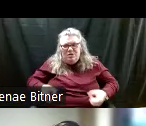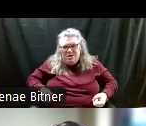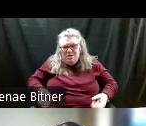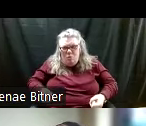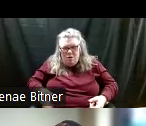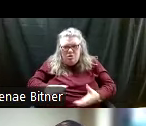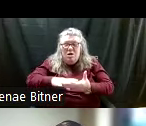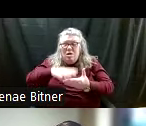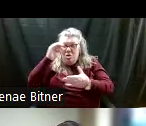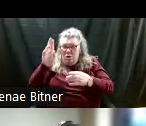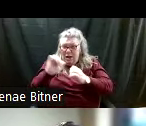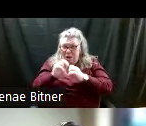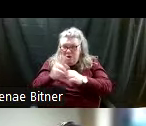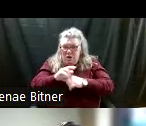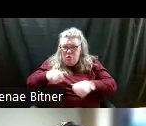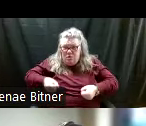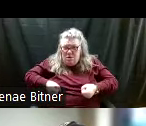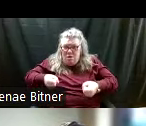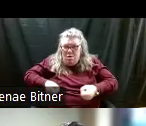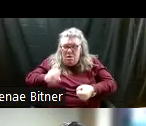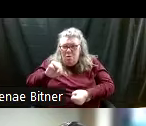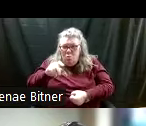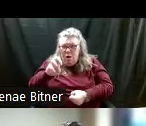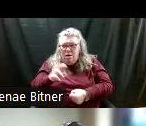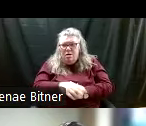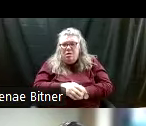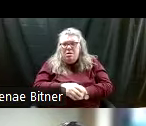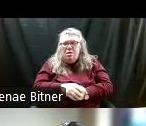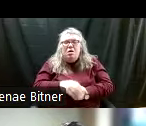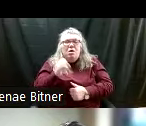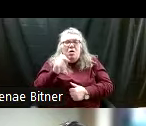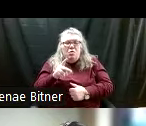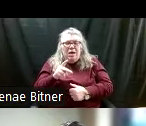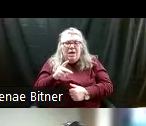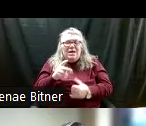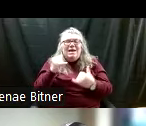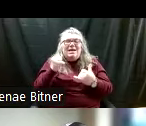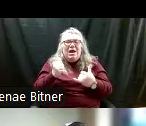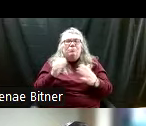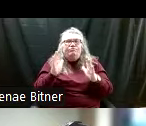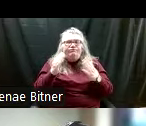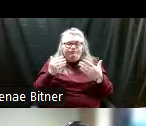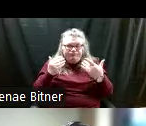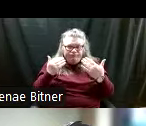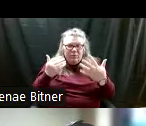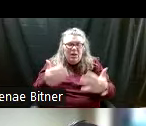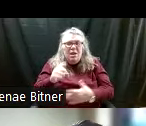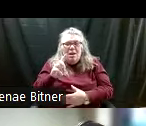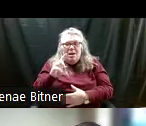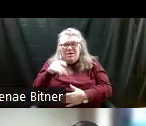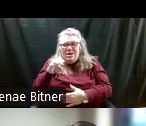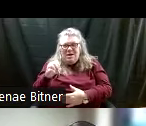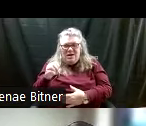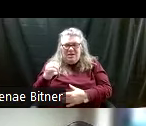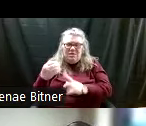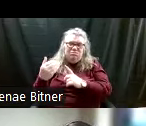how to use a walker. So, all right. So fast forward into that. Denise spent a lot